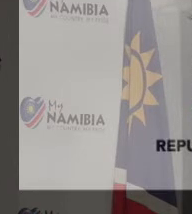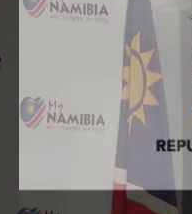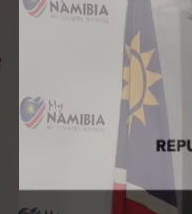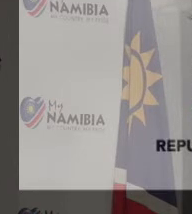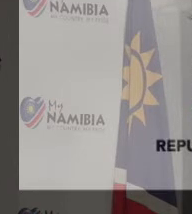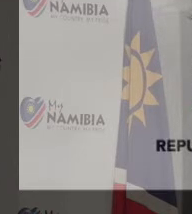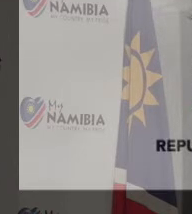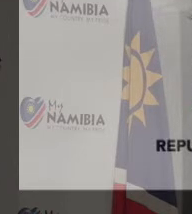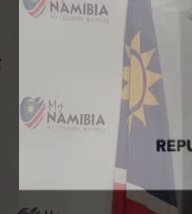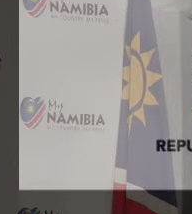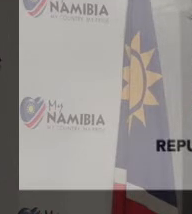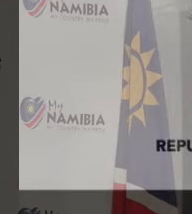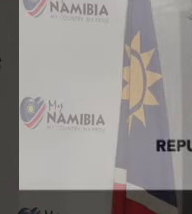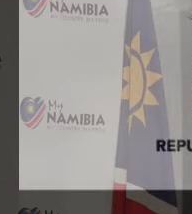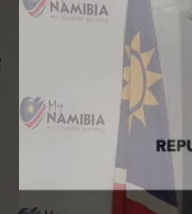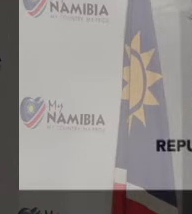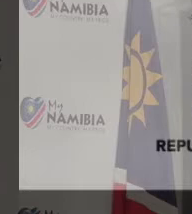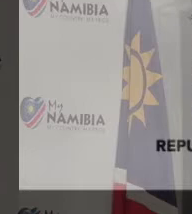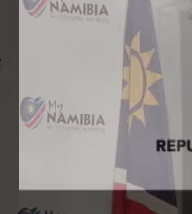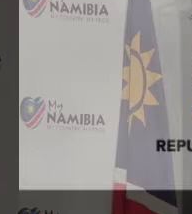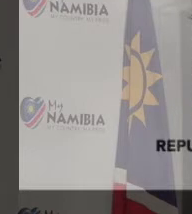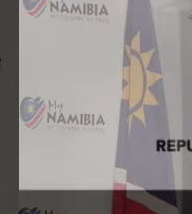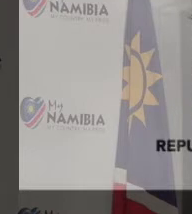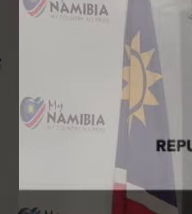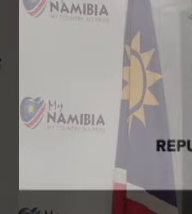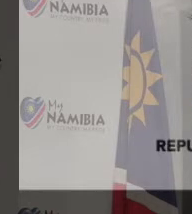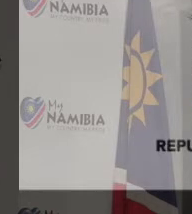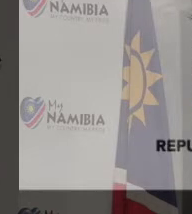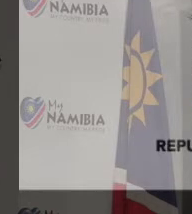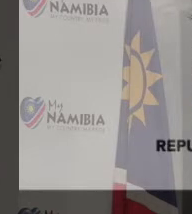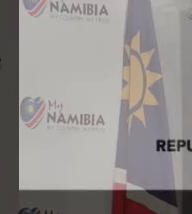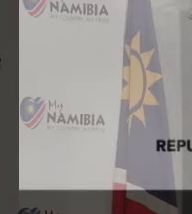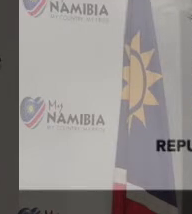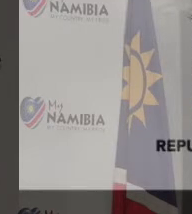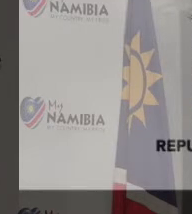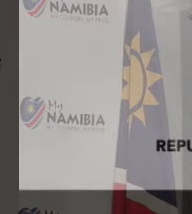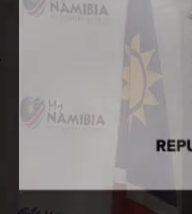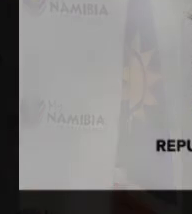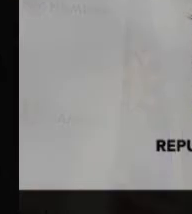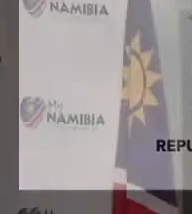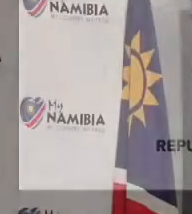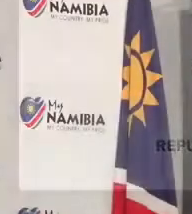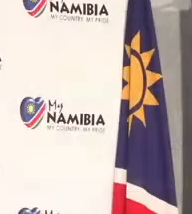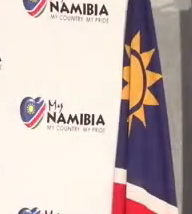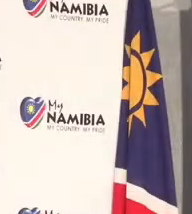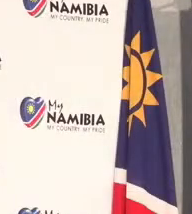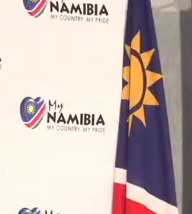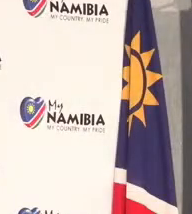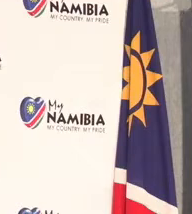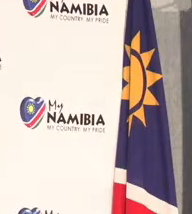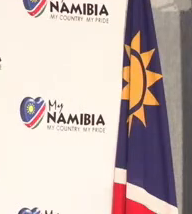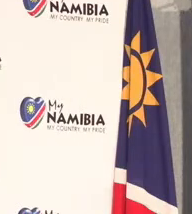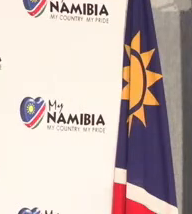Good afternoon, fellow Namibian. Welcome to the COVID-19 Communication Center. This is our afternoon session at 4